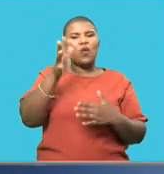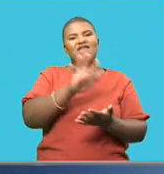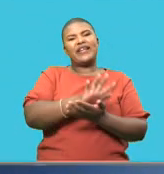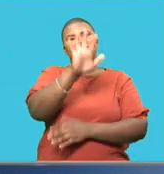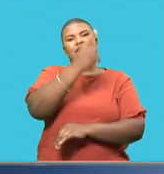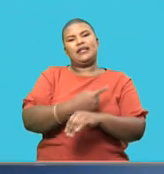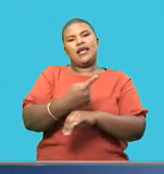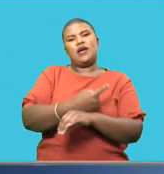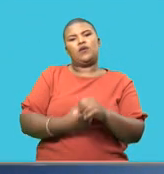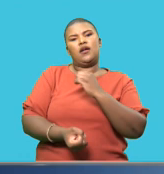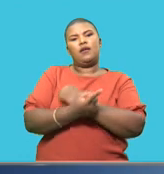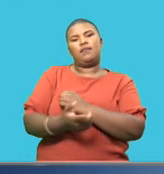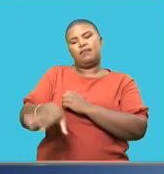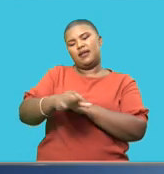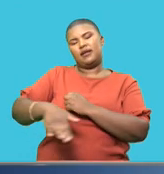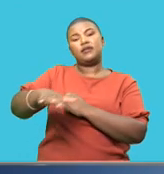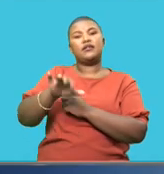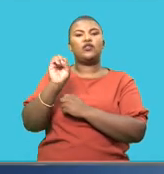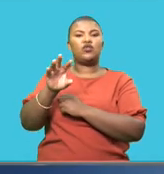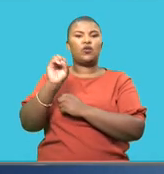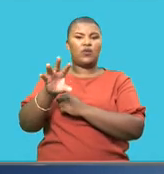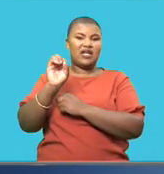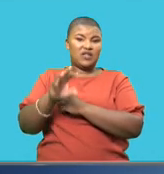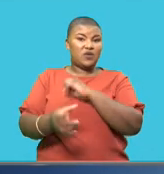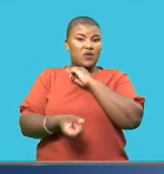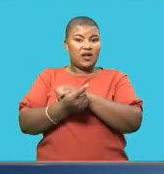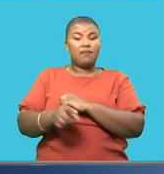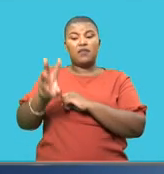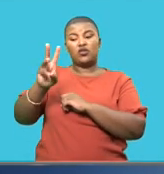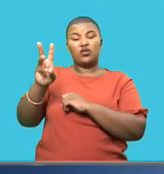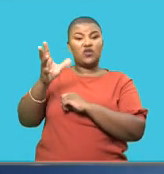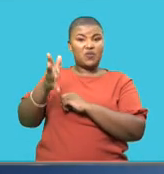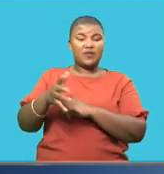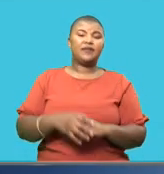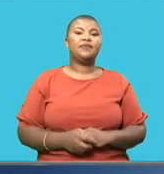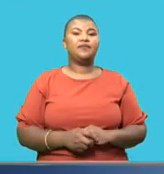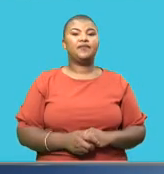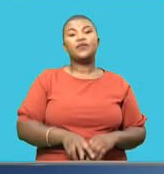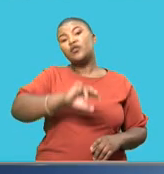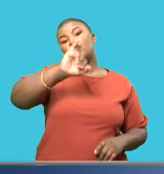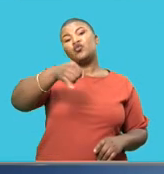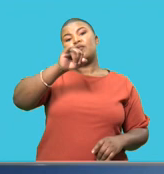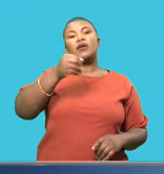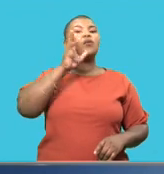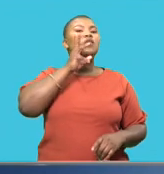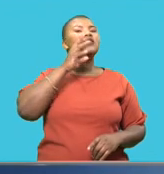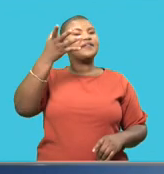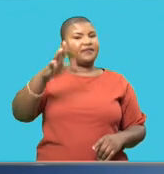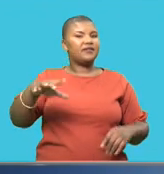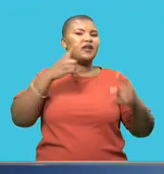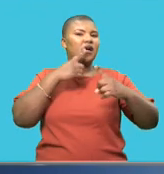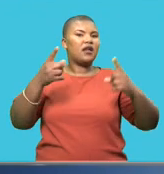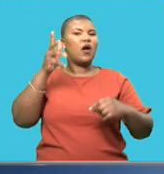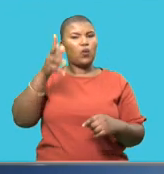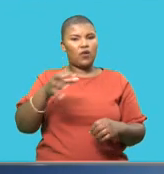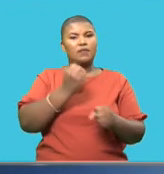Soweto hora tse le shumele metso mehlano ka labunela beke ena e hudimo. Joburg Water e bolela ha tema ena ya